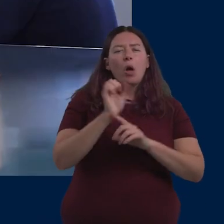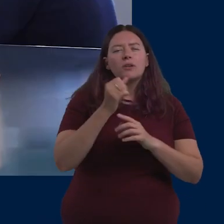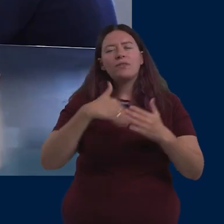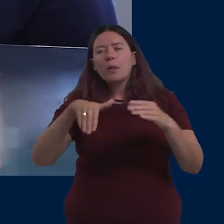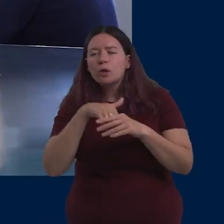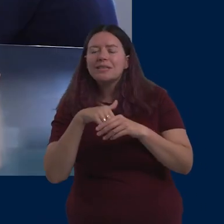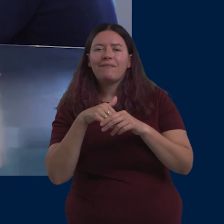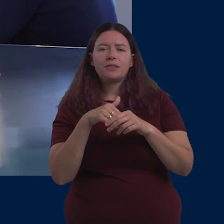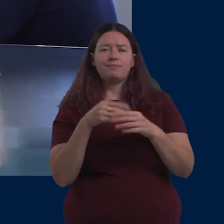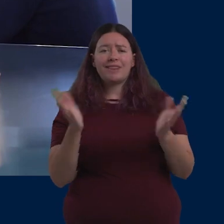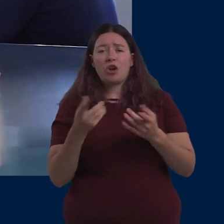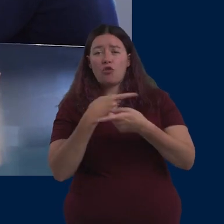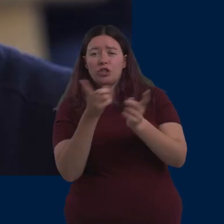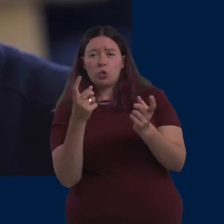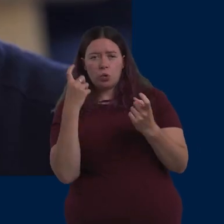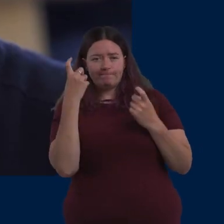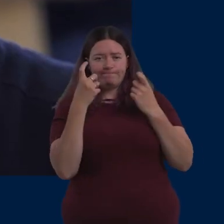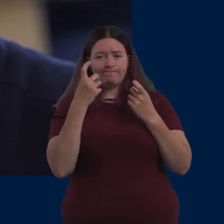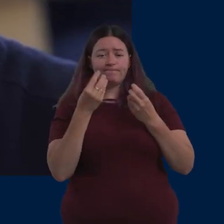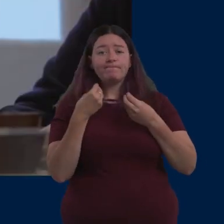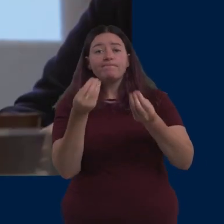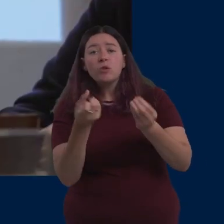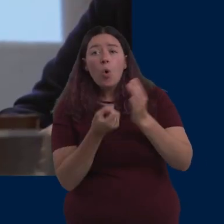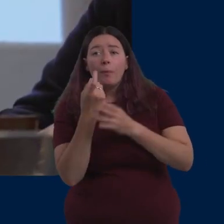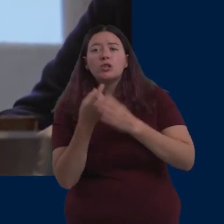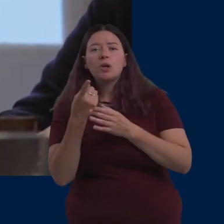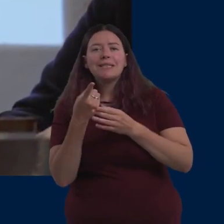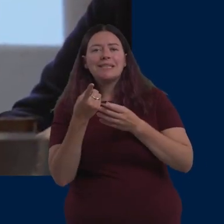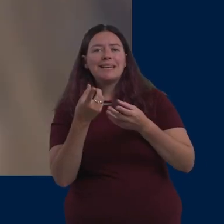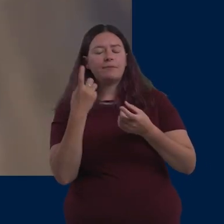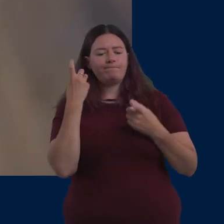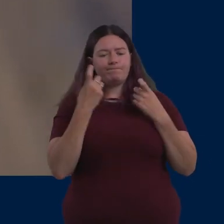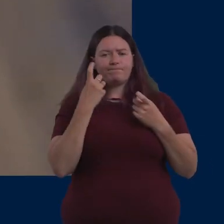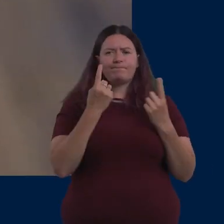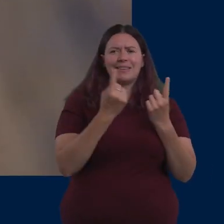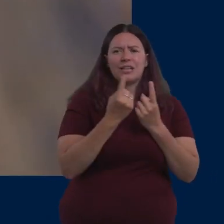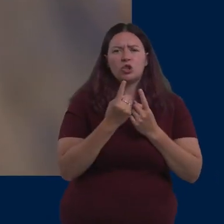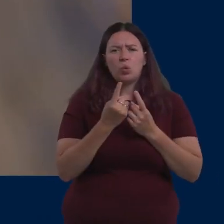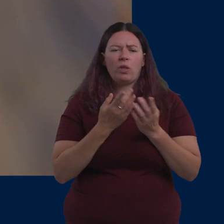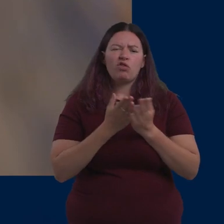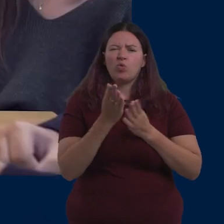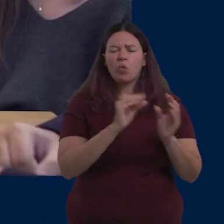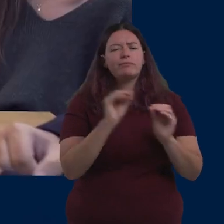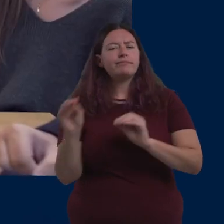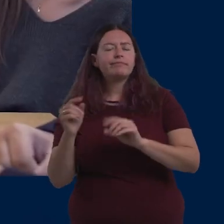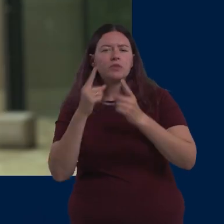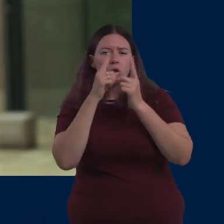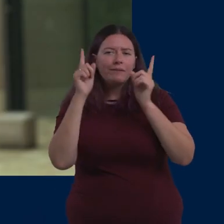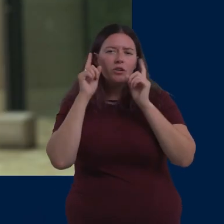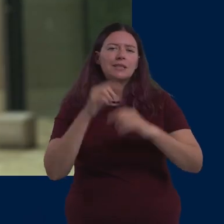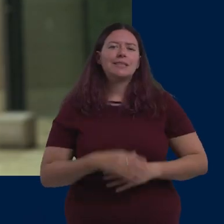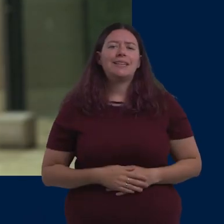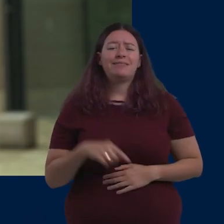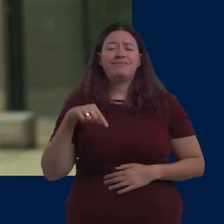We encourage you to take all the opportunities presented to you to think about these issues during your transition to university. This is a